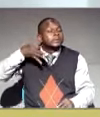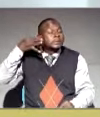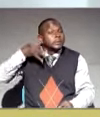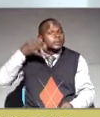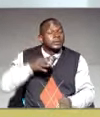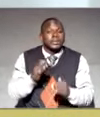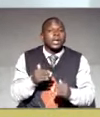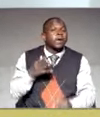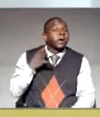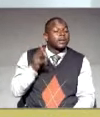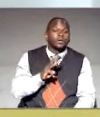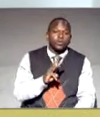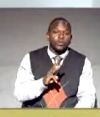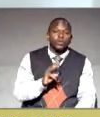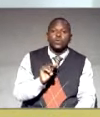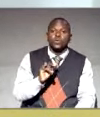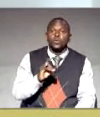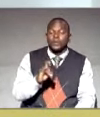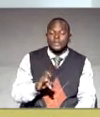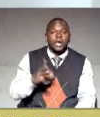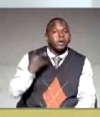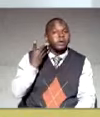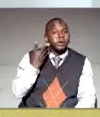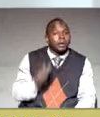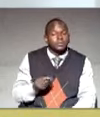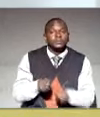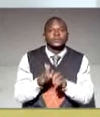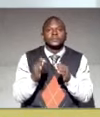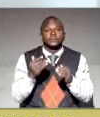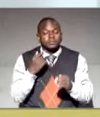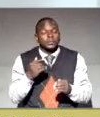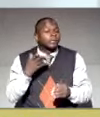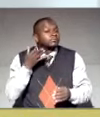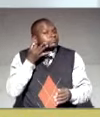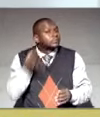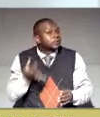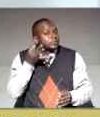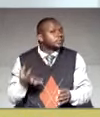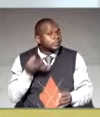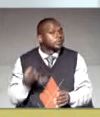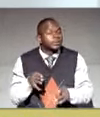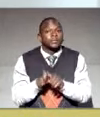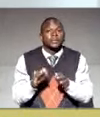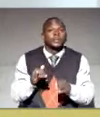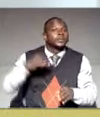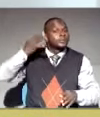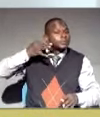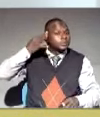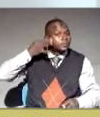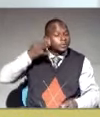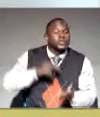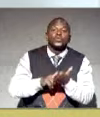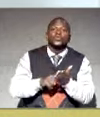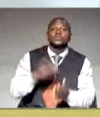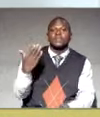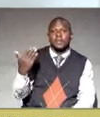The wax is made from deep in the canal. It migrates out slowly. And when you are bathing, you use your finger